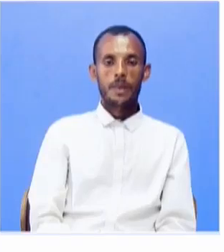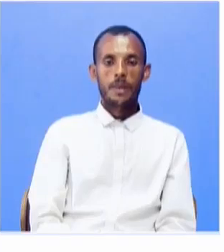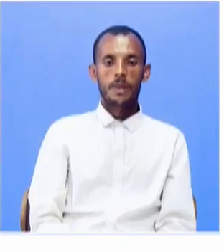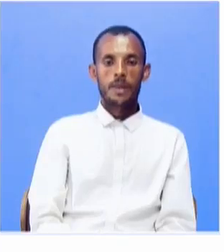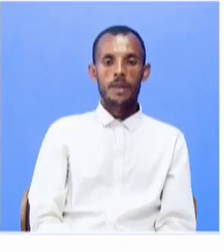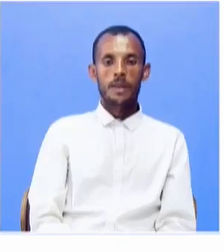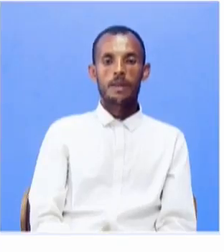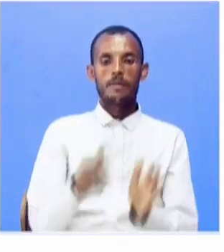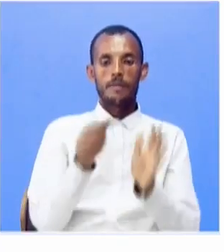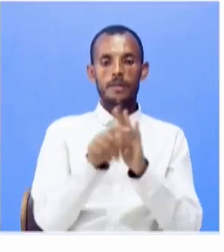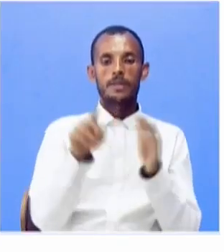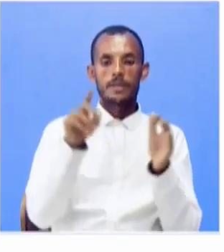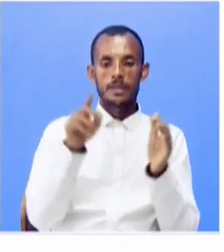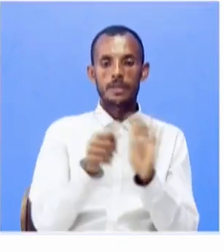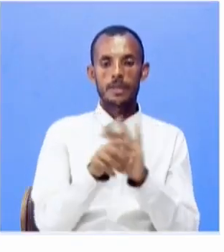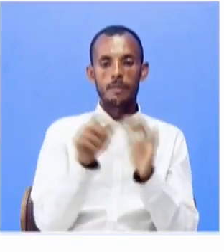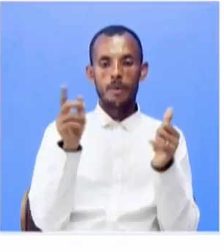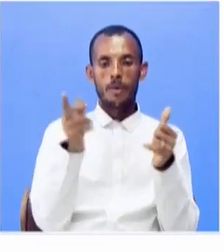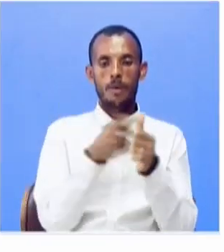Example